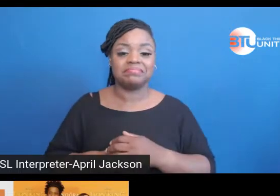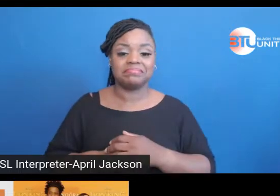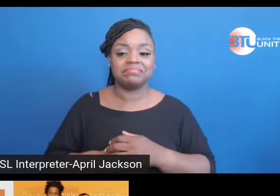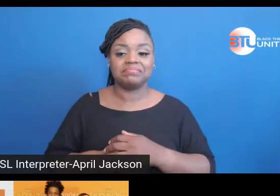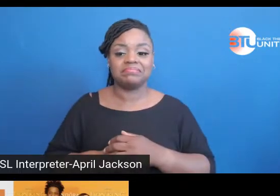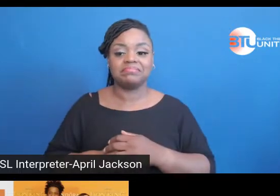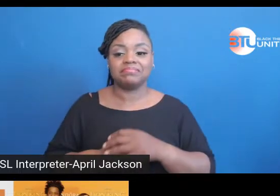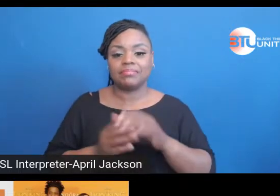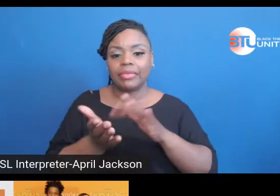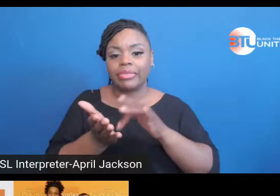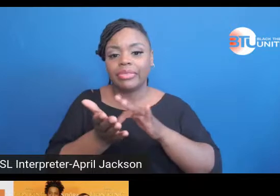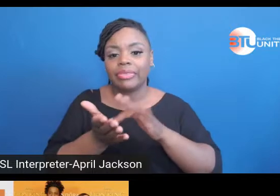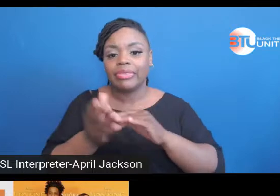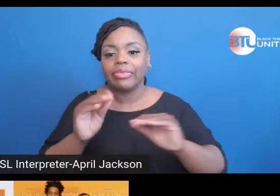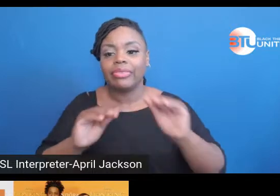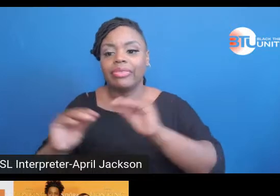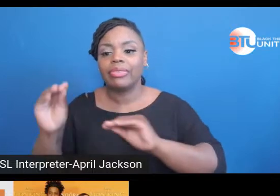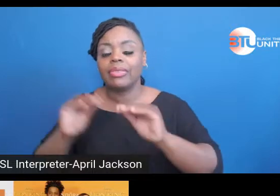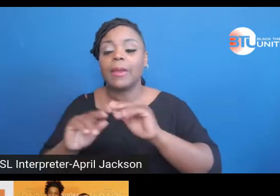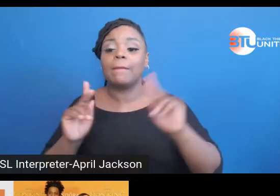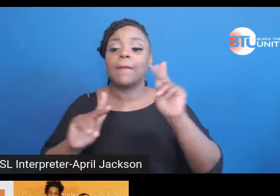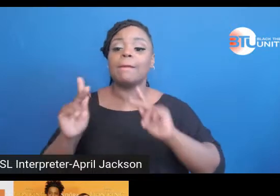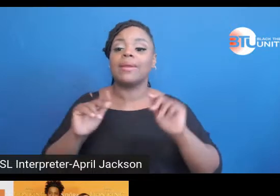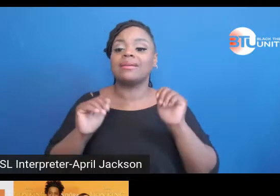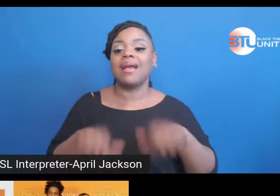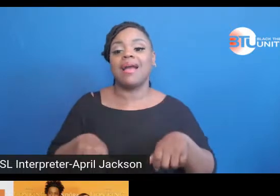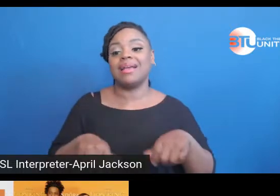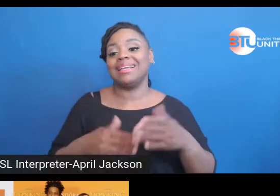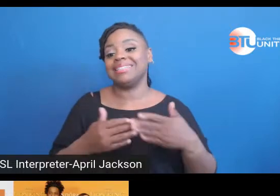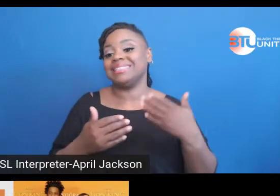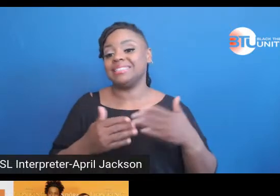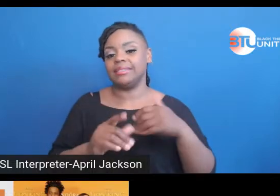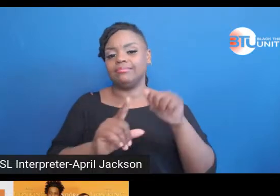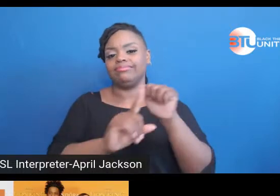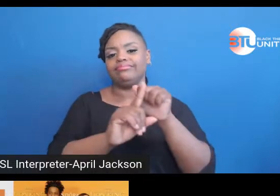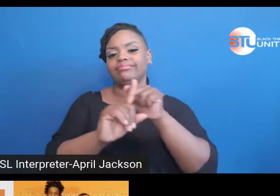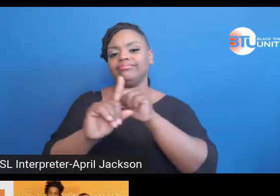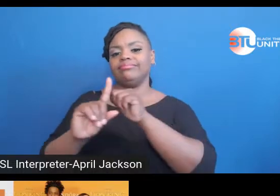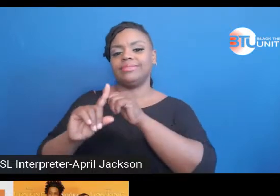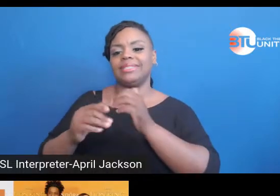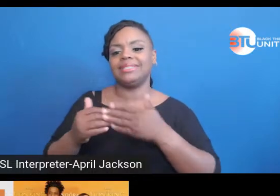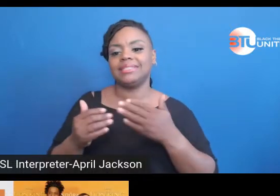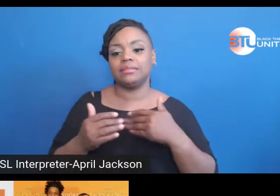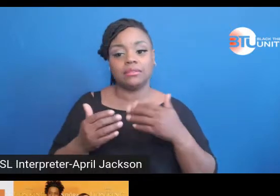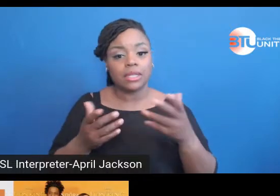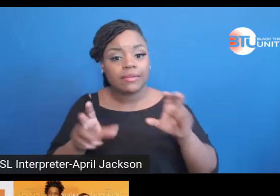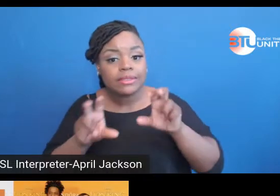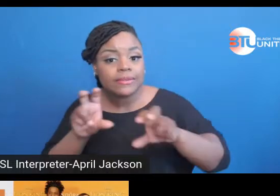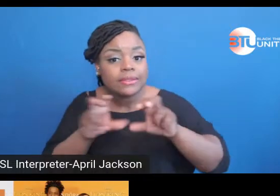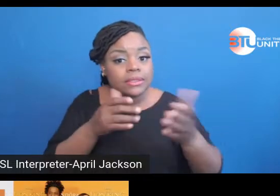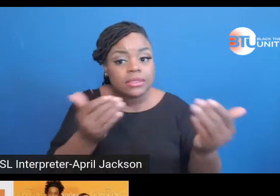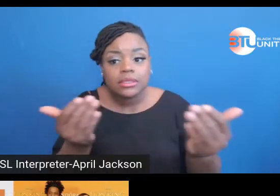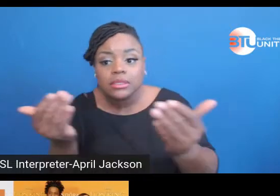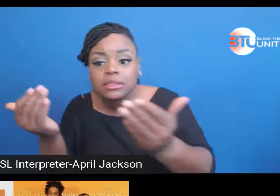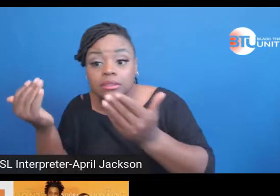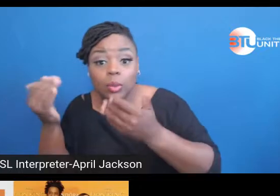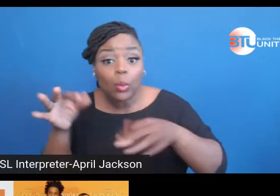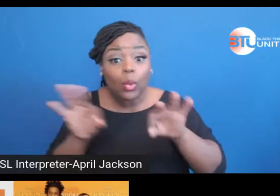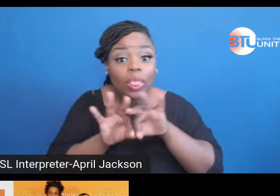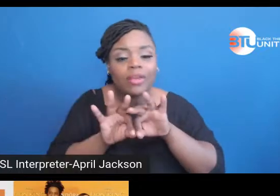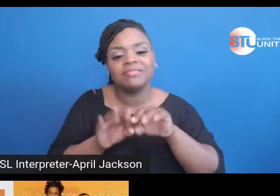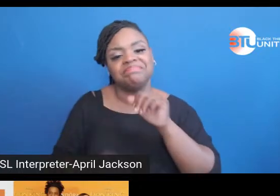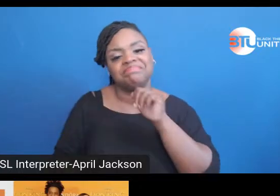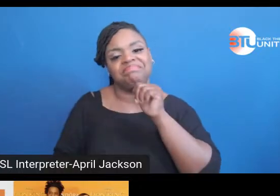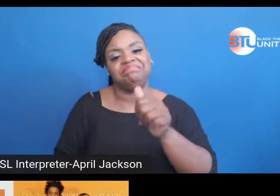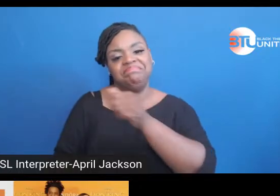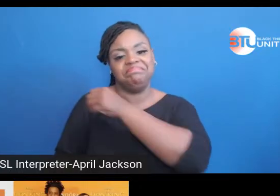Where people could easily dupe people into investing in things that weren't worthwhile. So in order